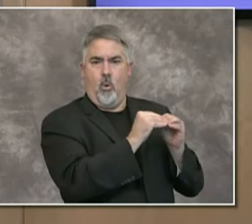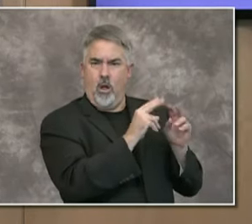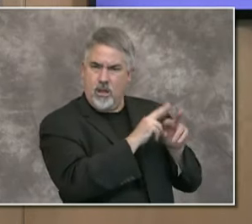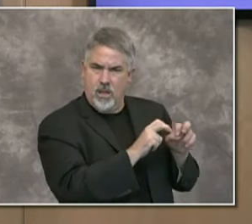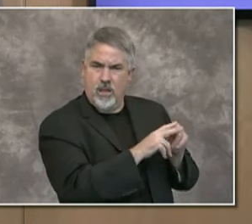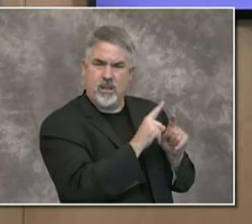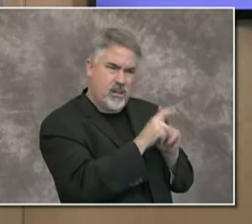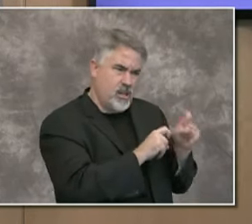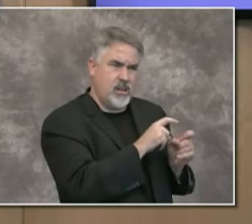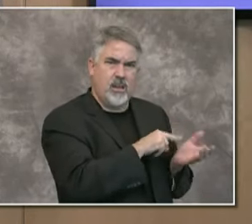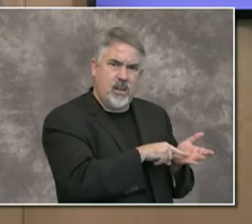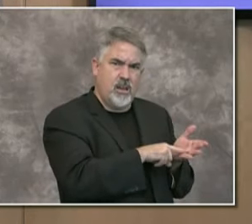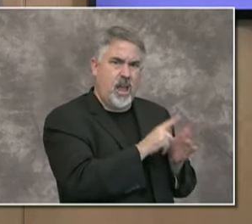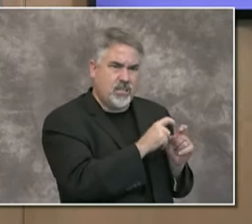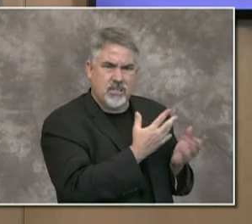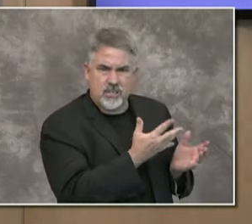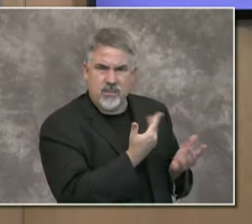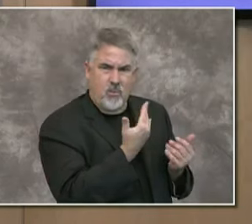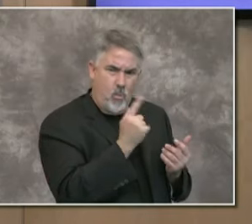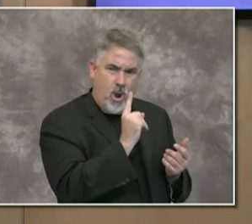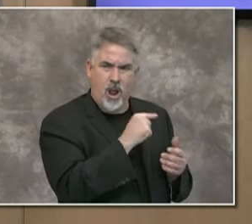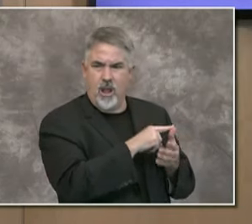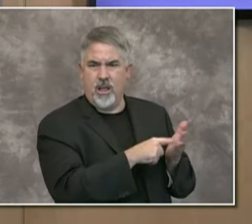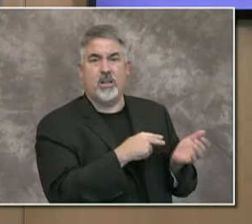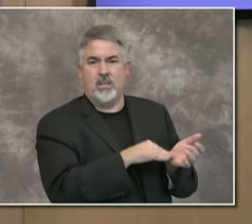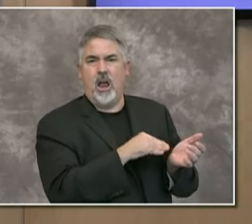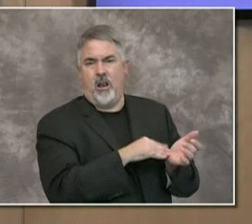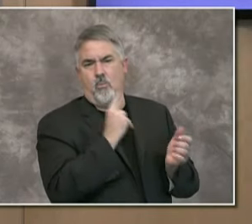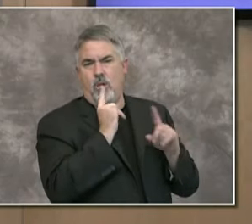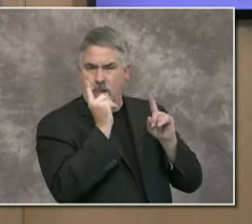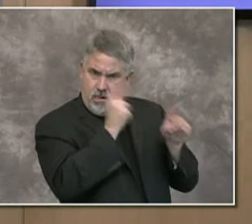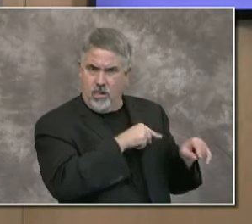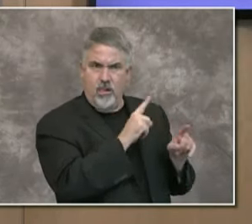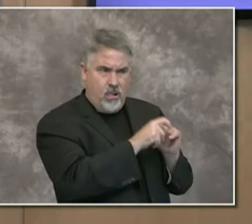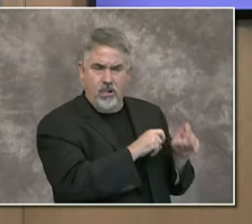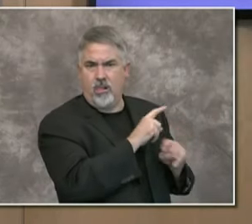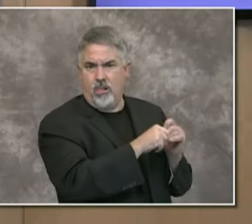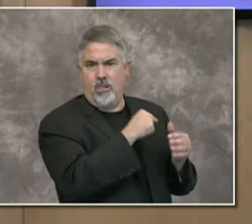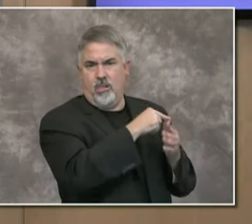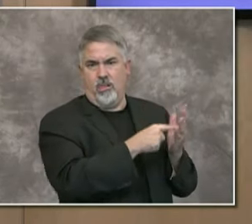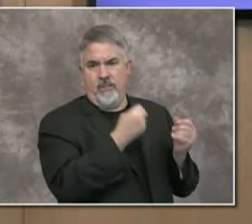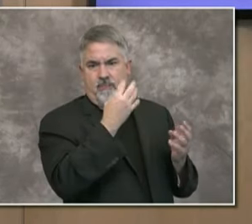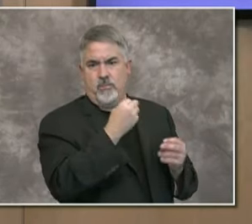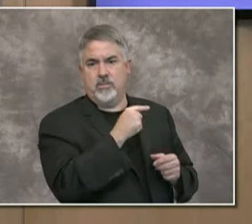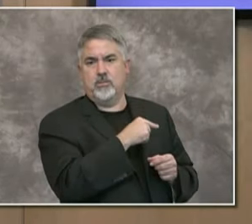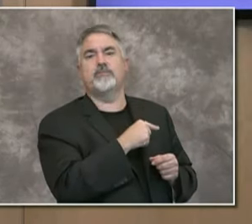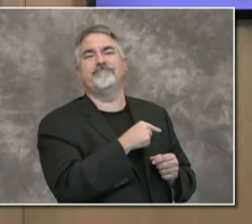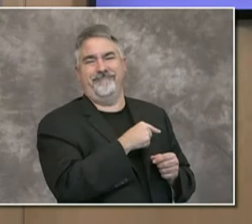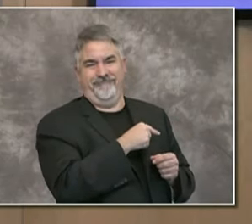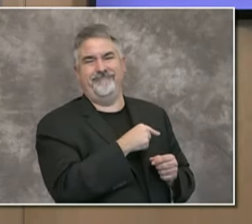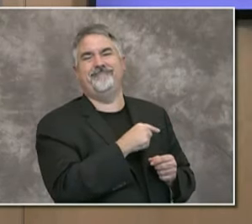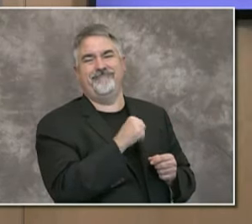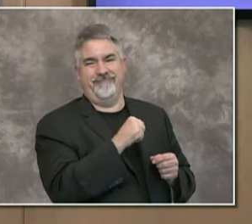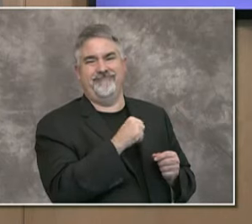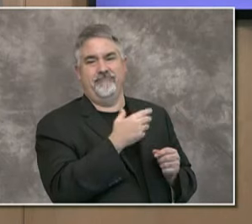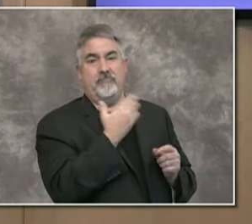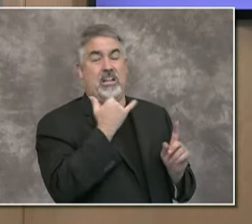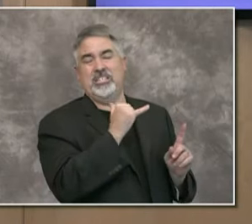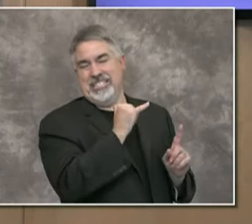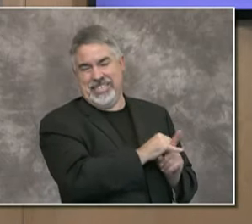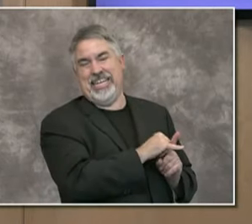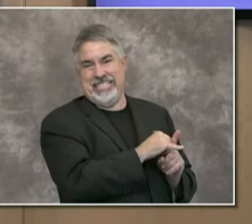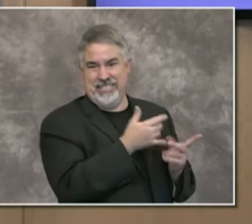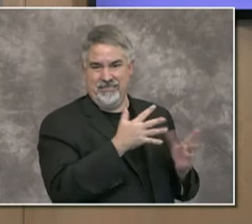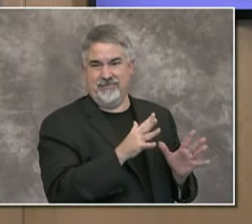by a nurse practitioner or a doctor to determine, do they need a test ordered. If they need a test ordered, then they stay in that room until we get a